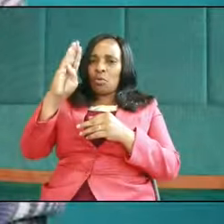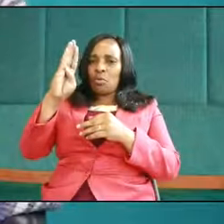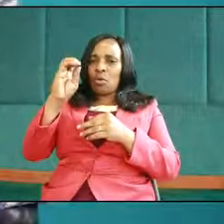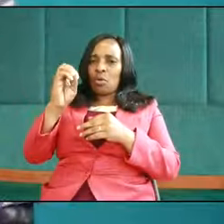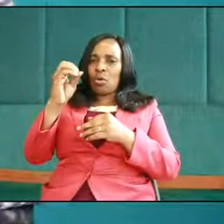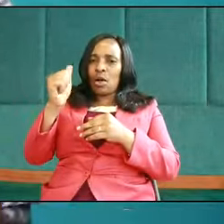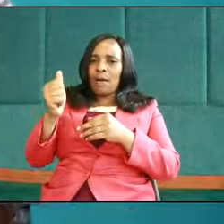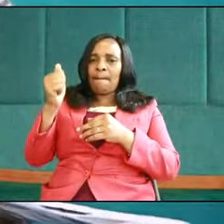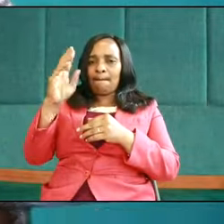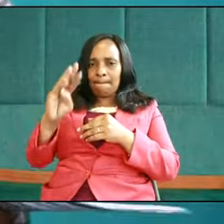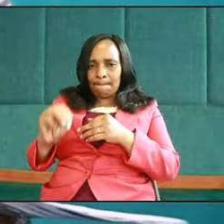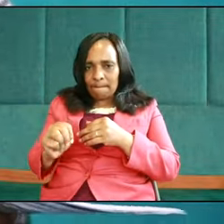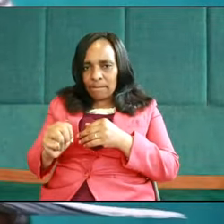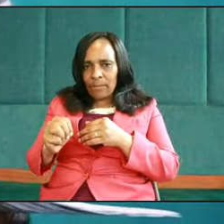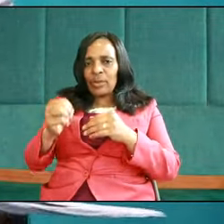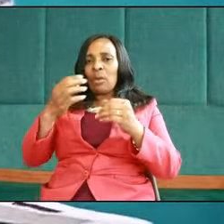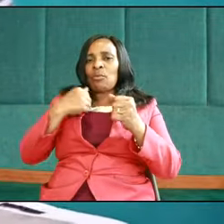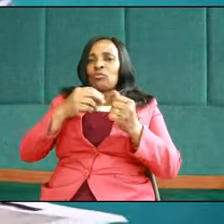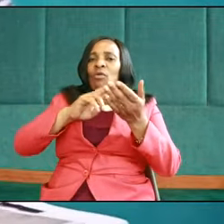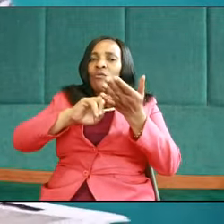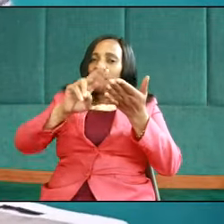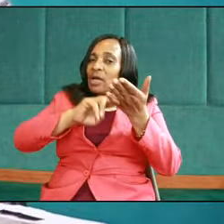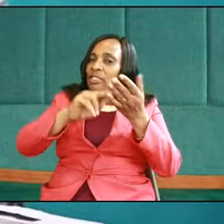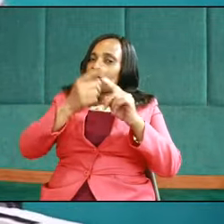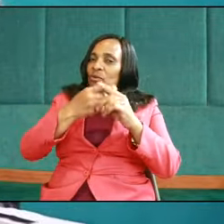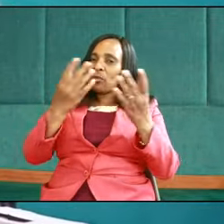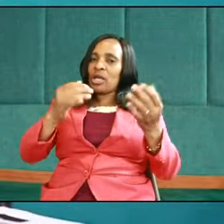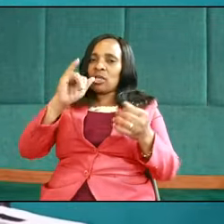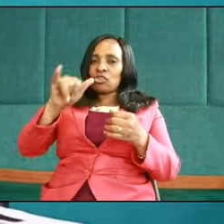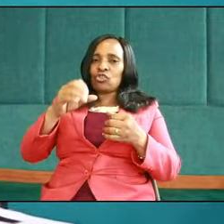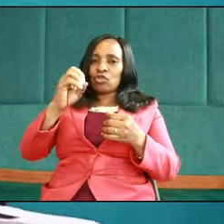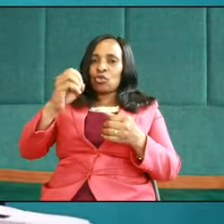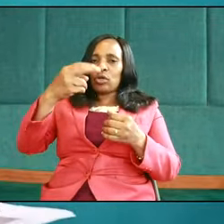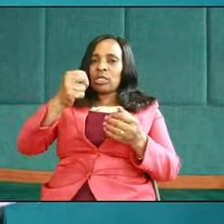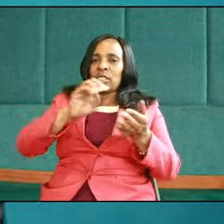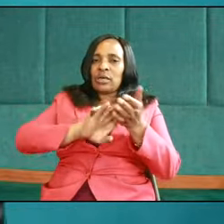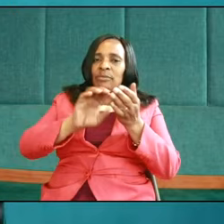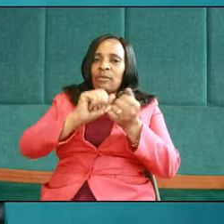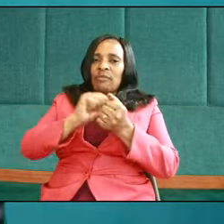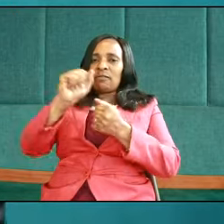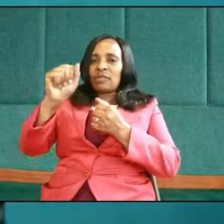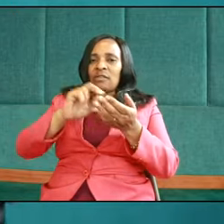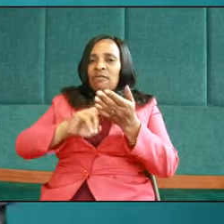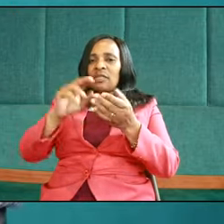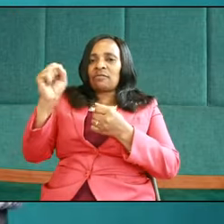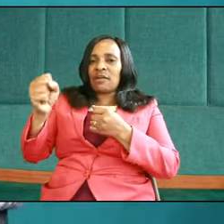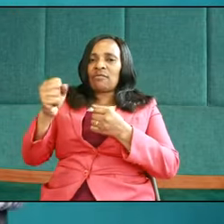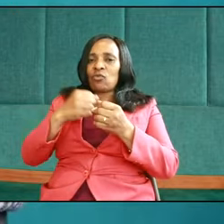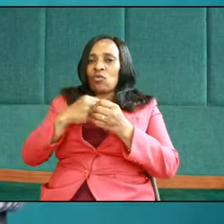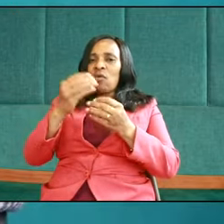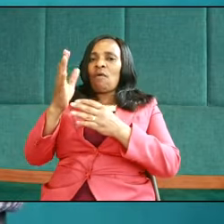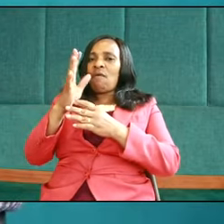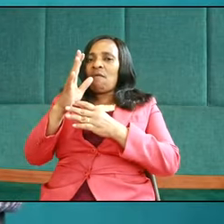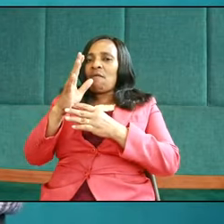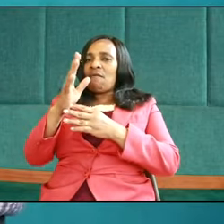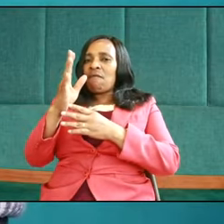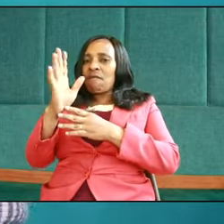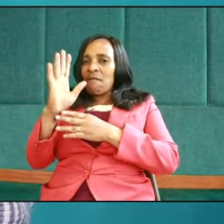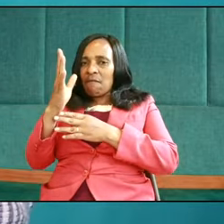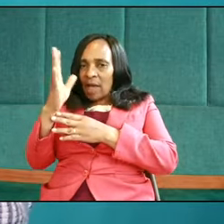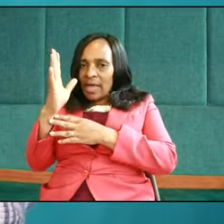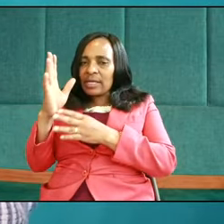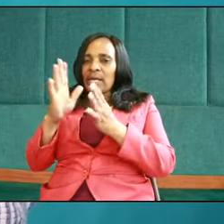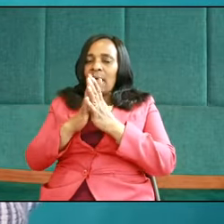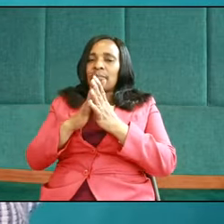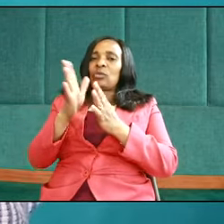citing a verse in John 15, verse 5, where Jesus says, "I am the vine, you are the branches. If you remain in me